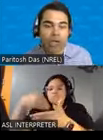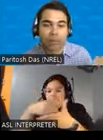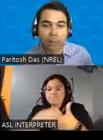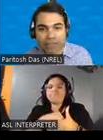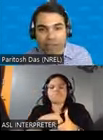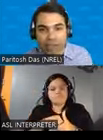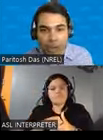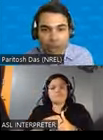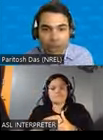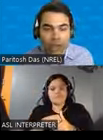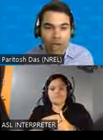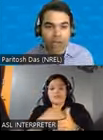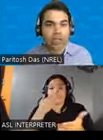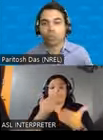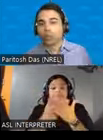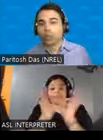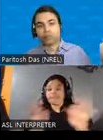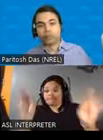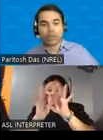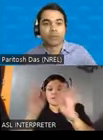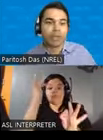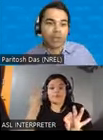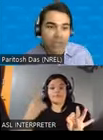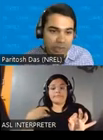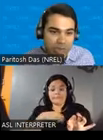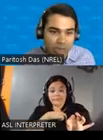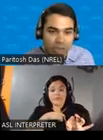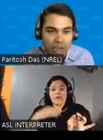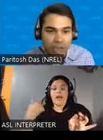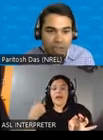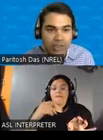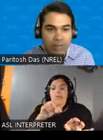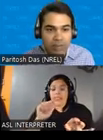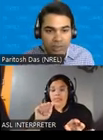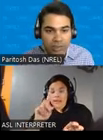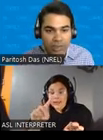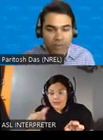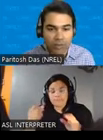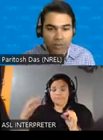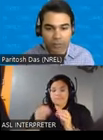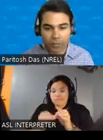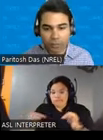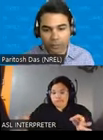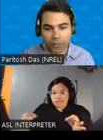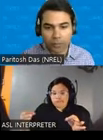with our baseline load that we developed in the previous sections. Next slide, please.